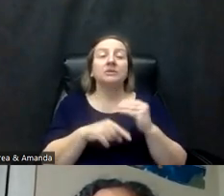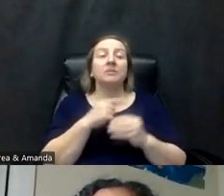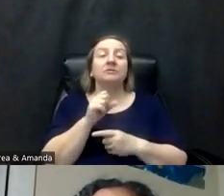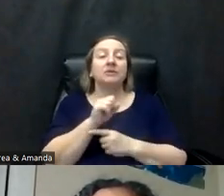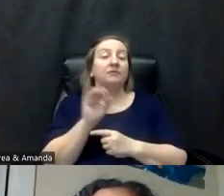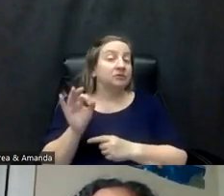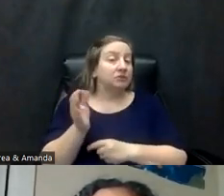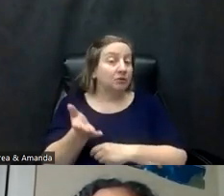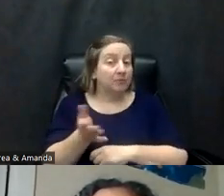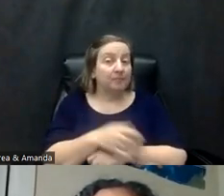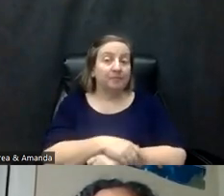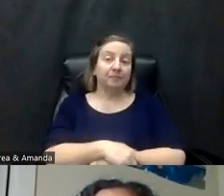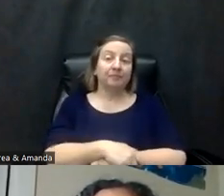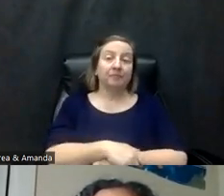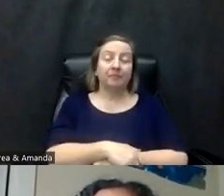Francisco?